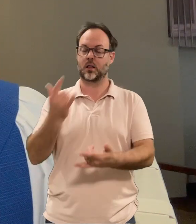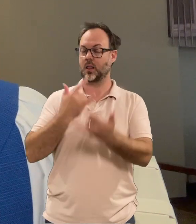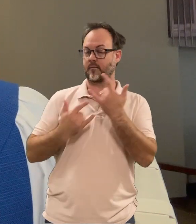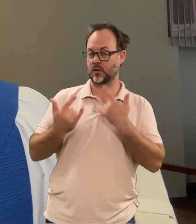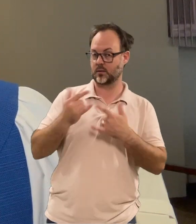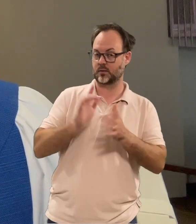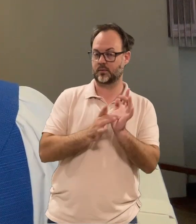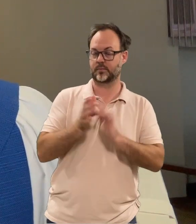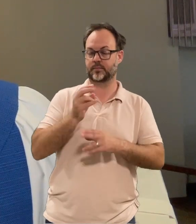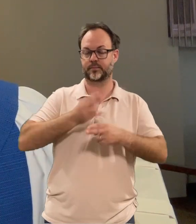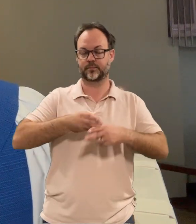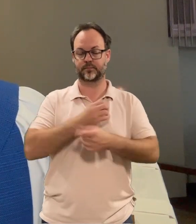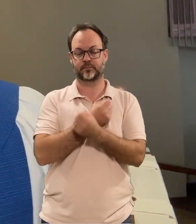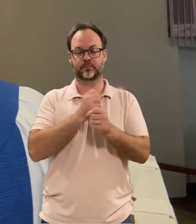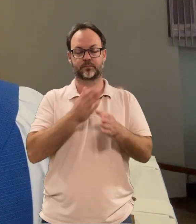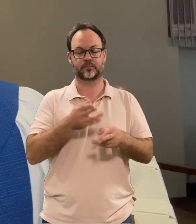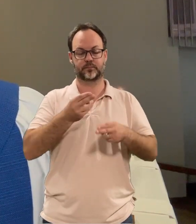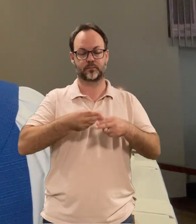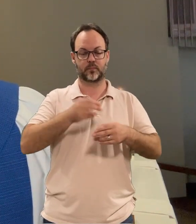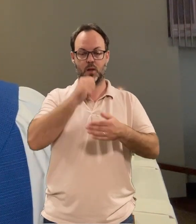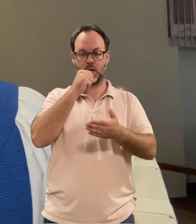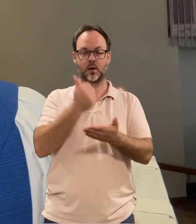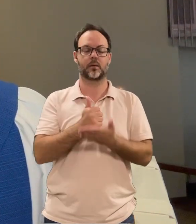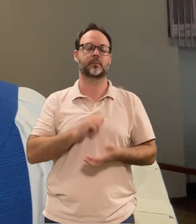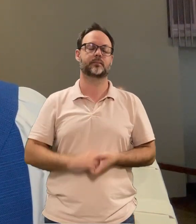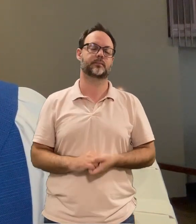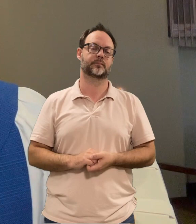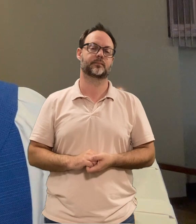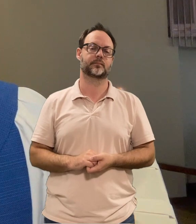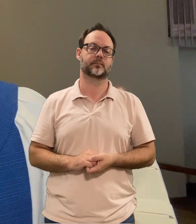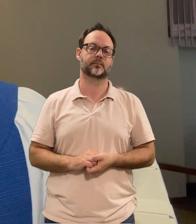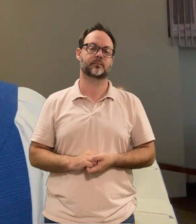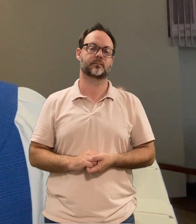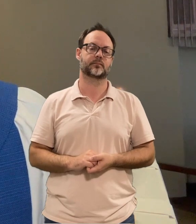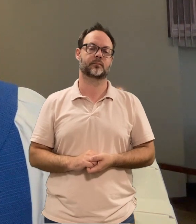us. We pray this in Jesus, our Savior's name. Amen.